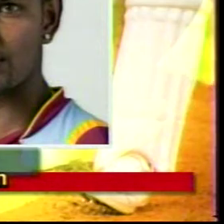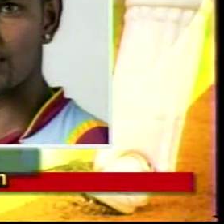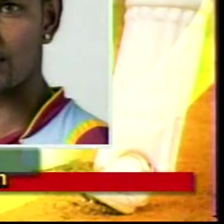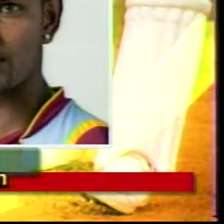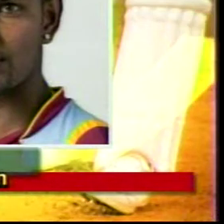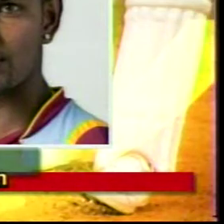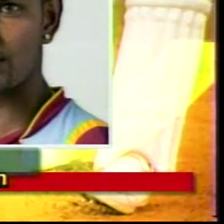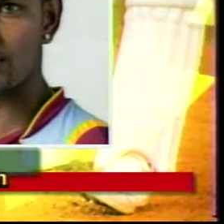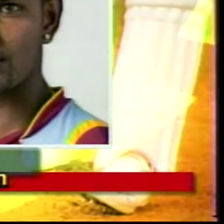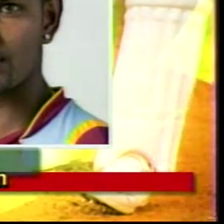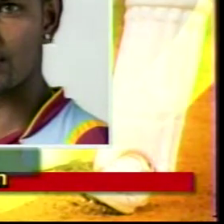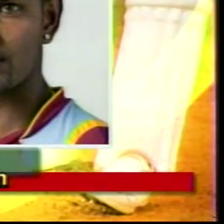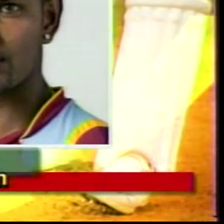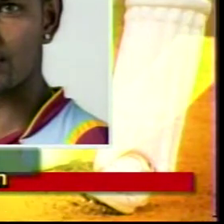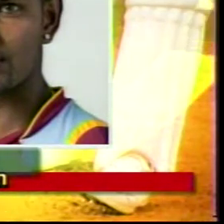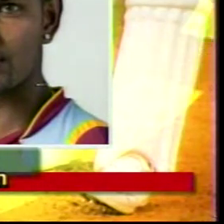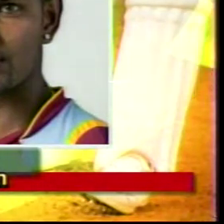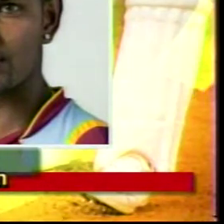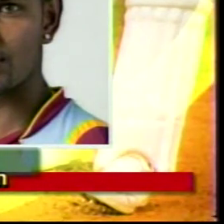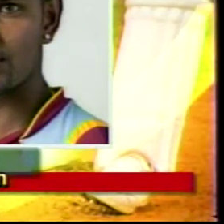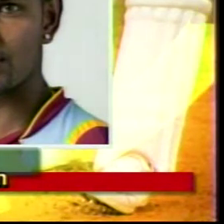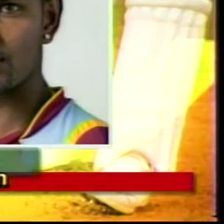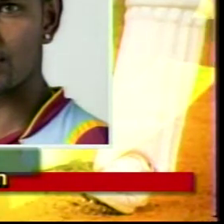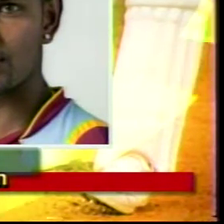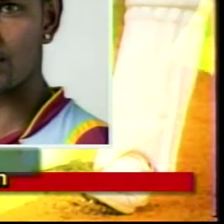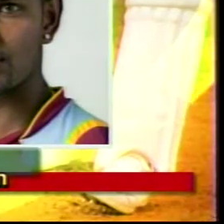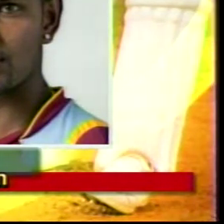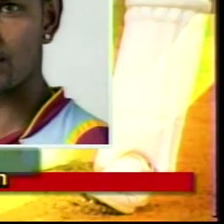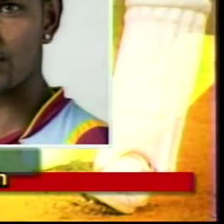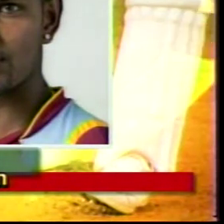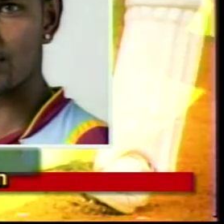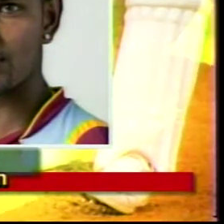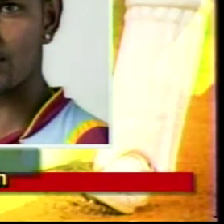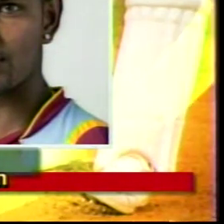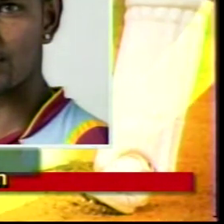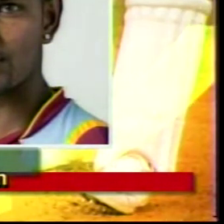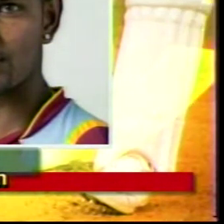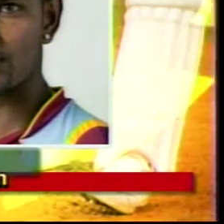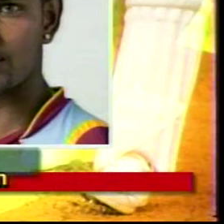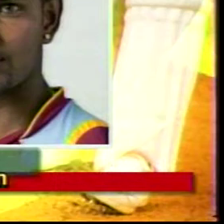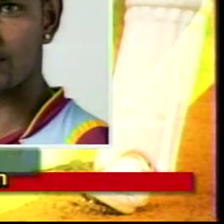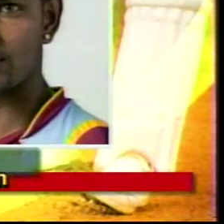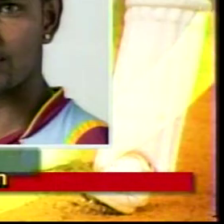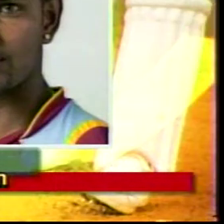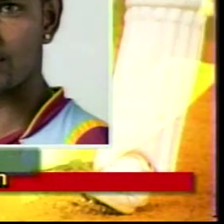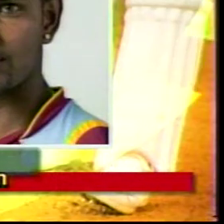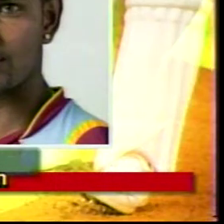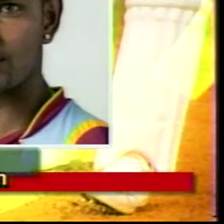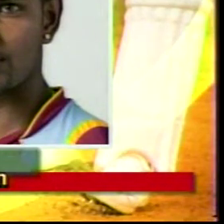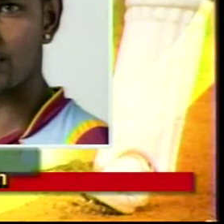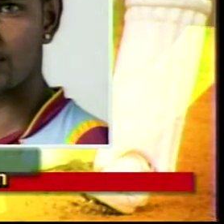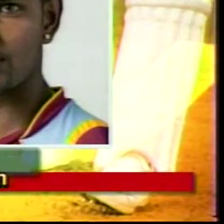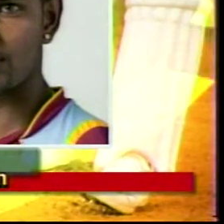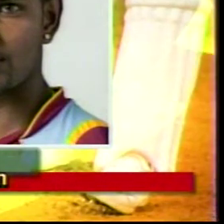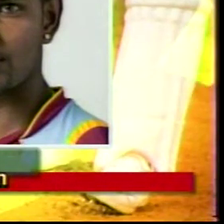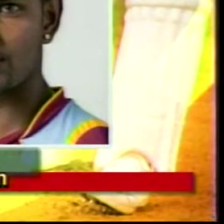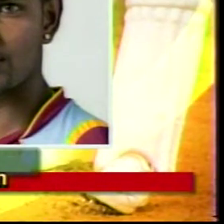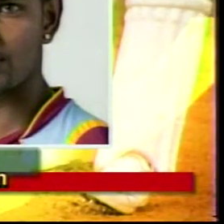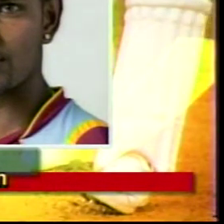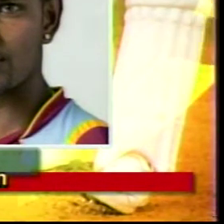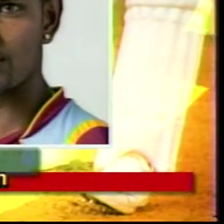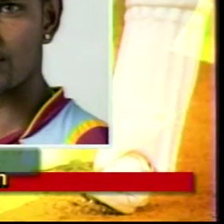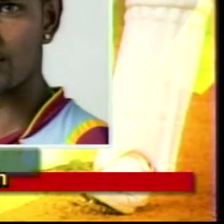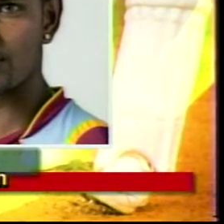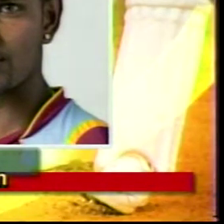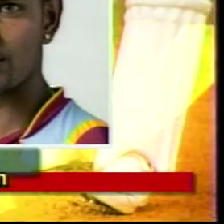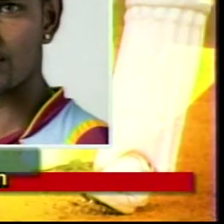down there, we see what it looks like. We have our fast bowler had a good run in the practice match that we had. Yeah, we'll